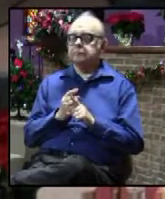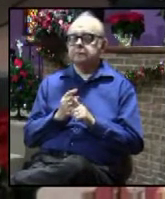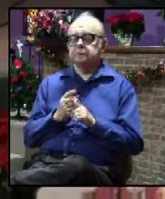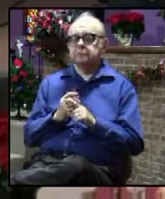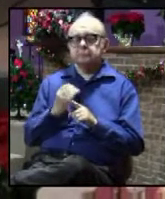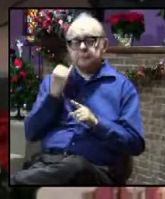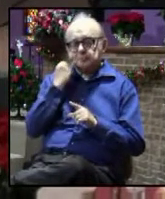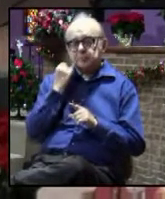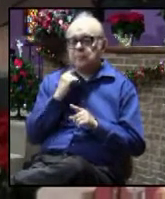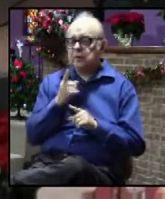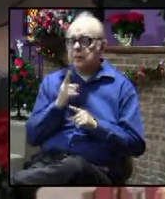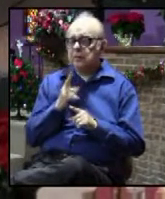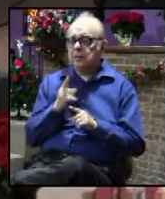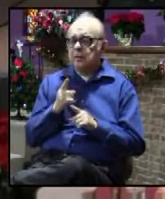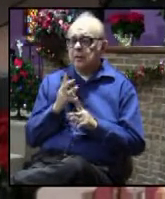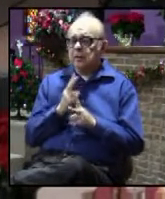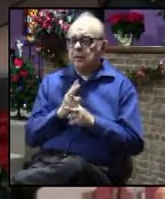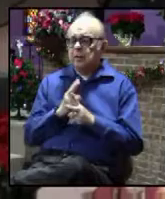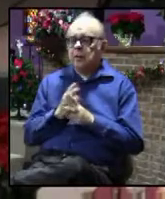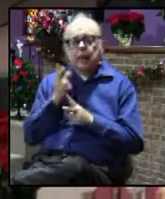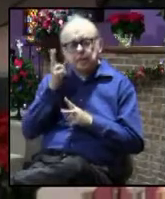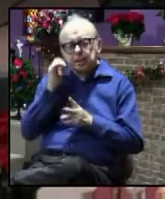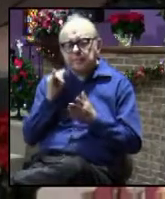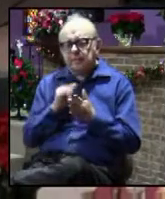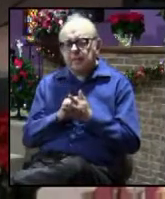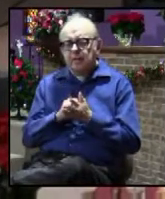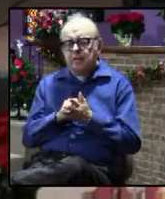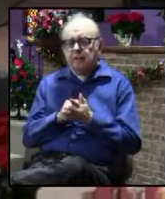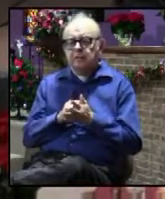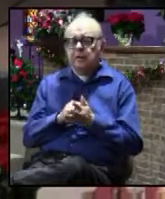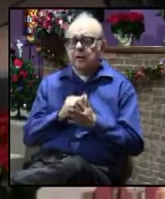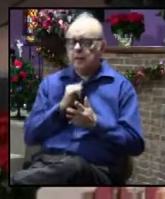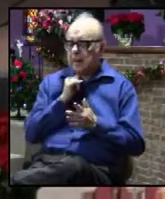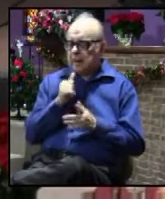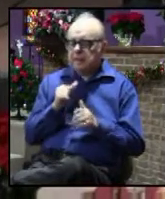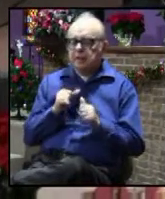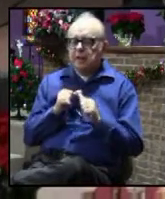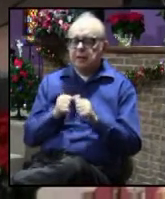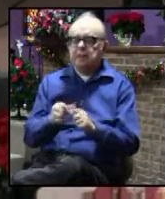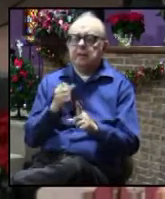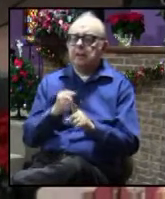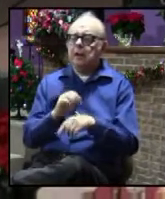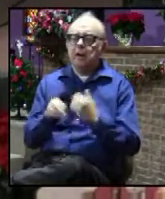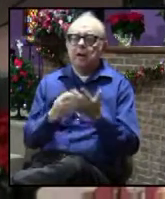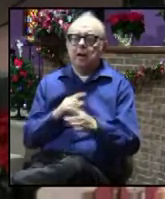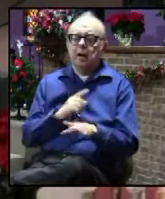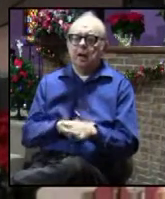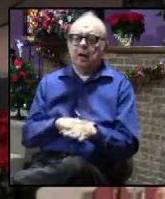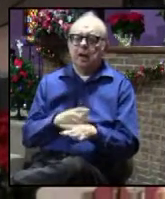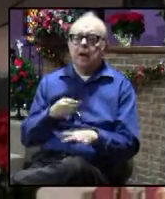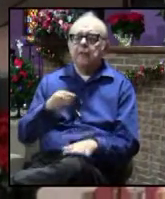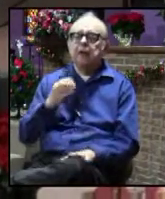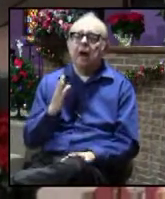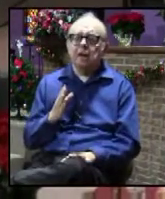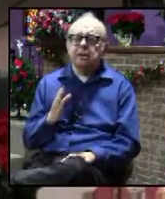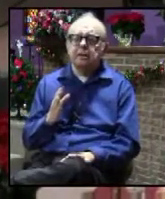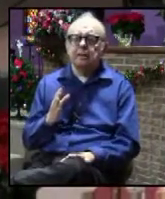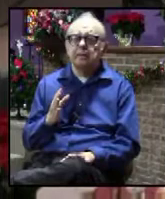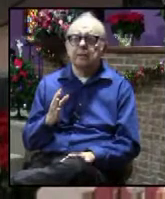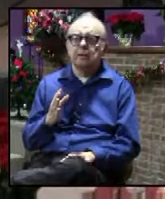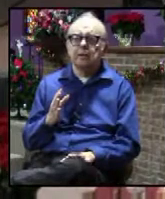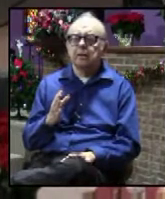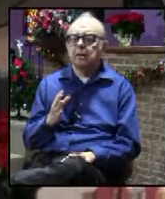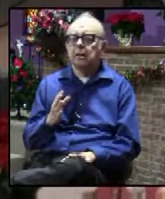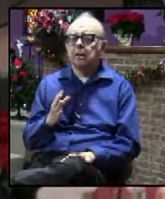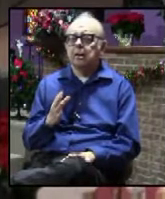And if we were really, really careful to listen to it, it's not that steady beat all of the time of God.